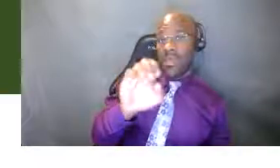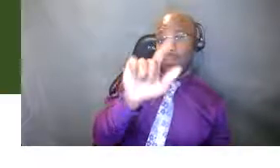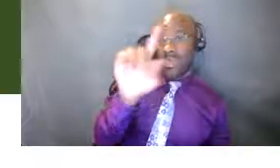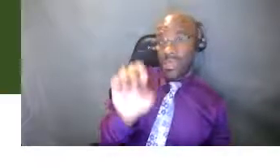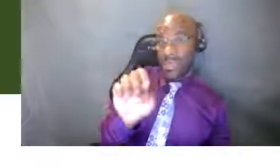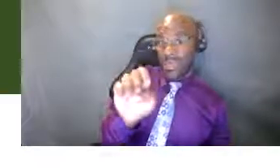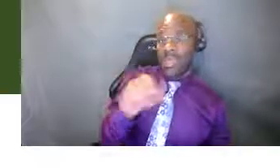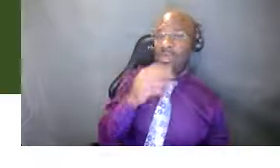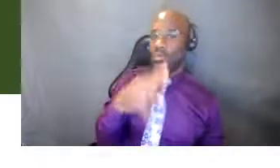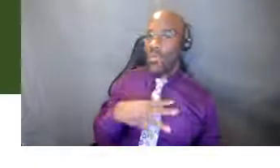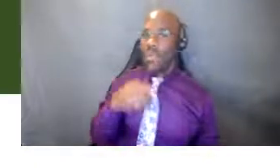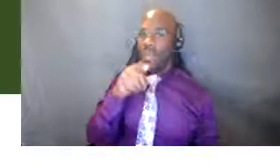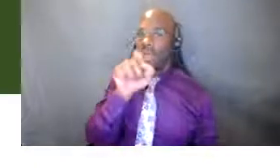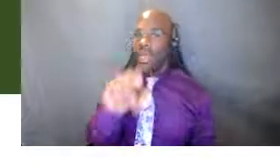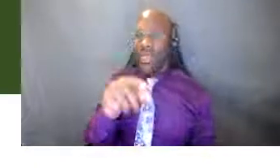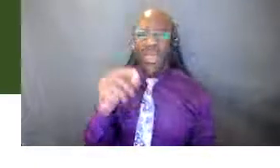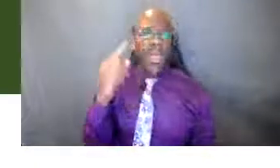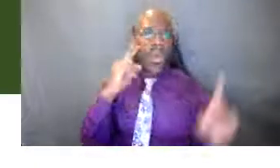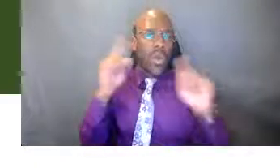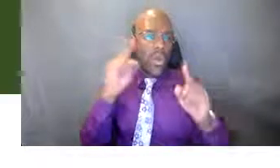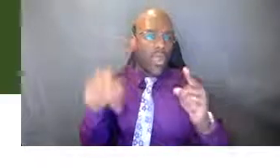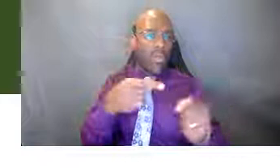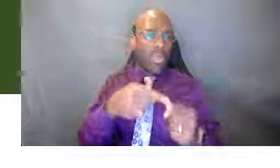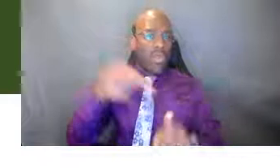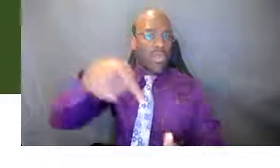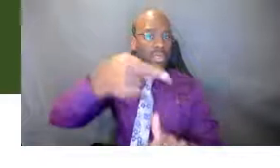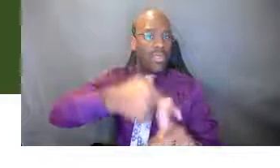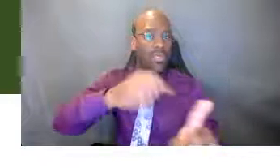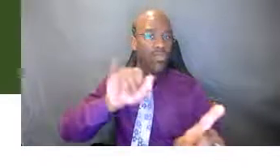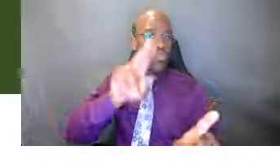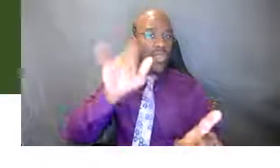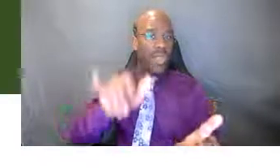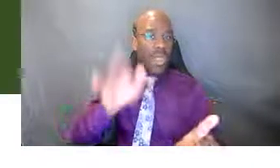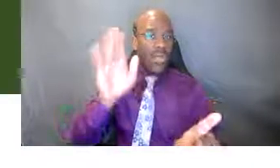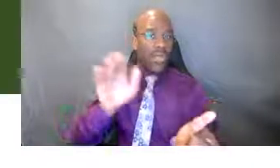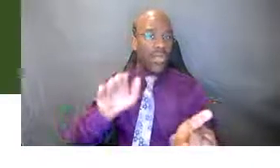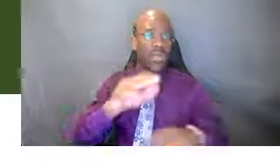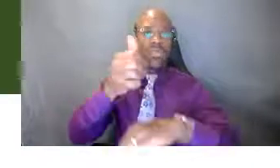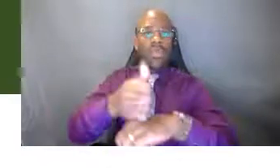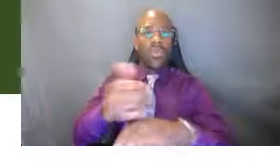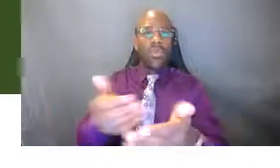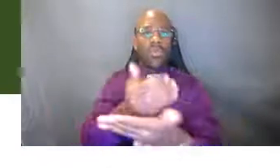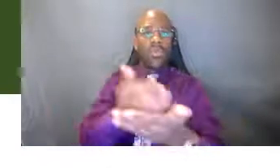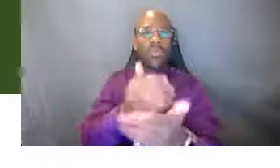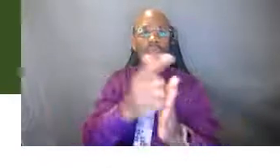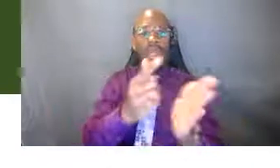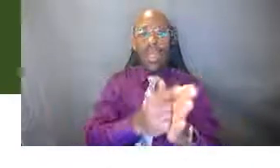heard about the rollout this July of 988, a mental health crisis